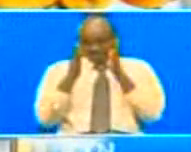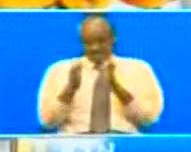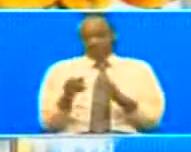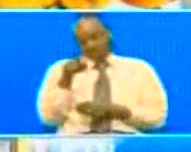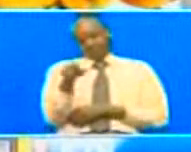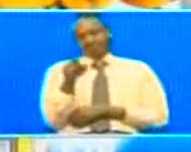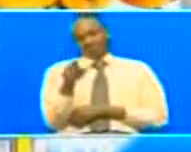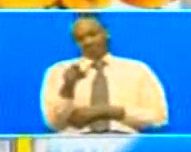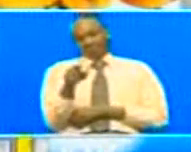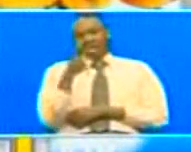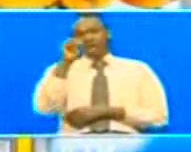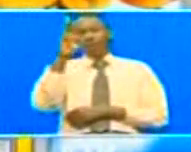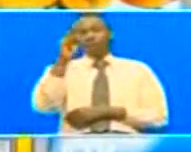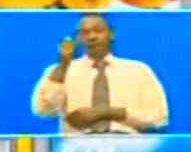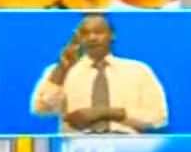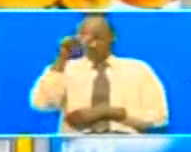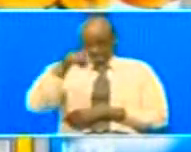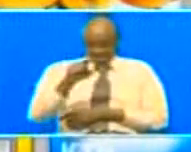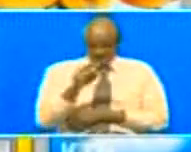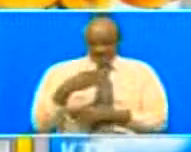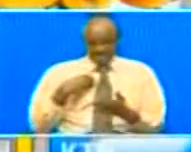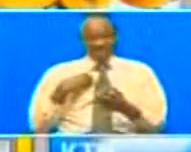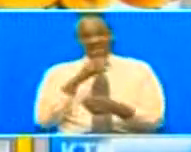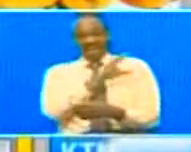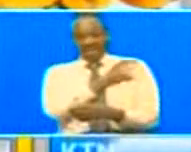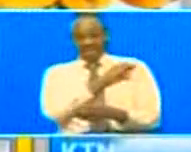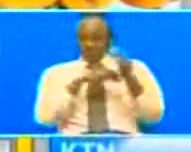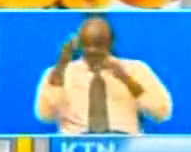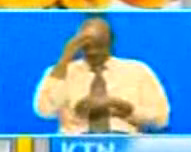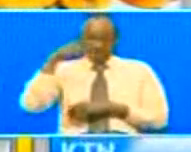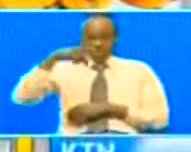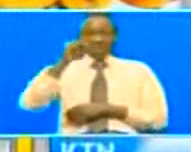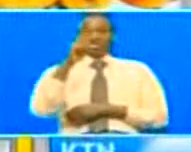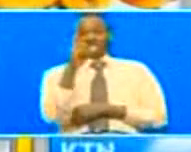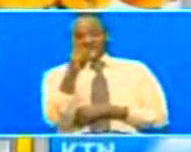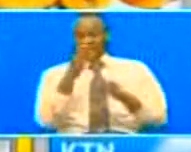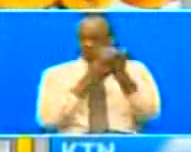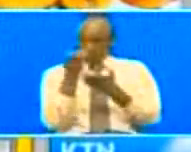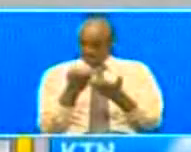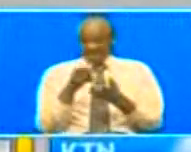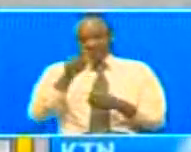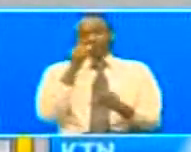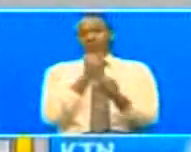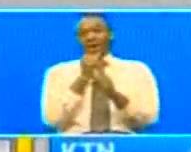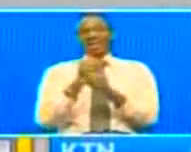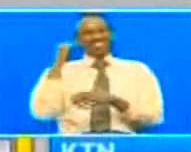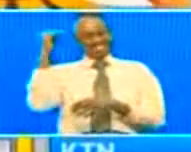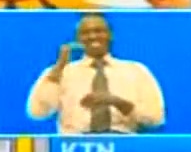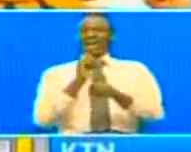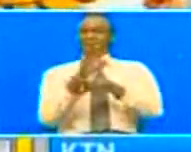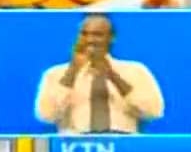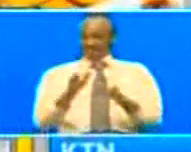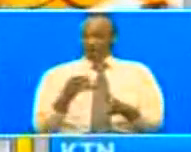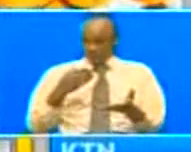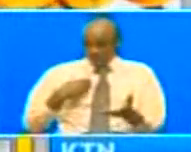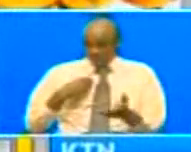p.m. Dr. Mwau, who graduated from McGill University in Canada with a PhD in economics, has worked as a senior advisor to the executive director